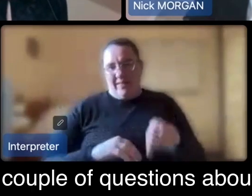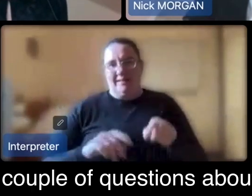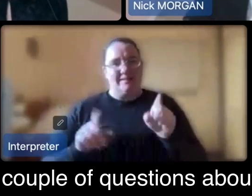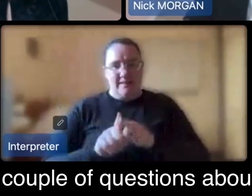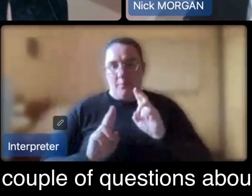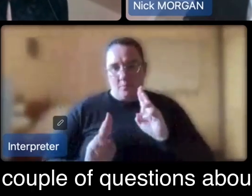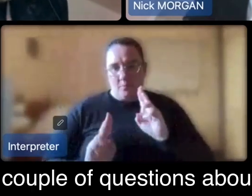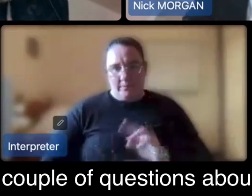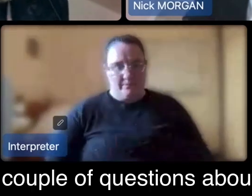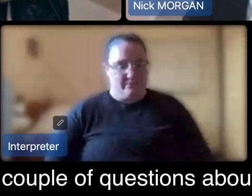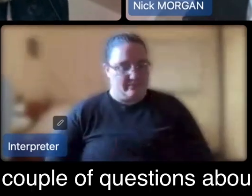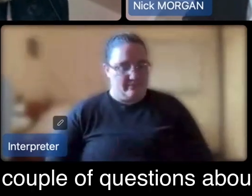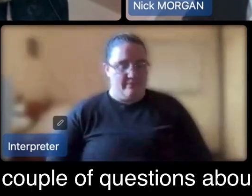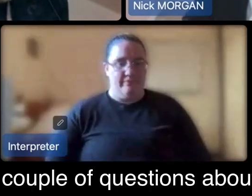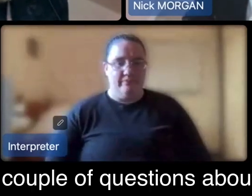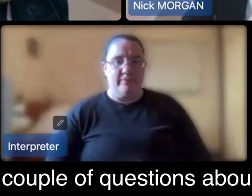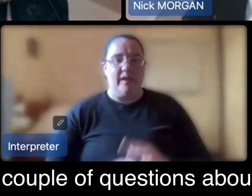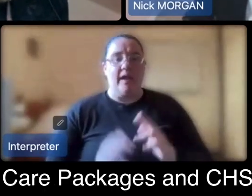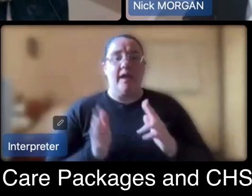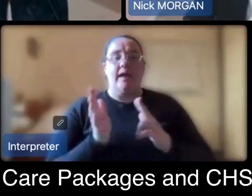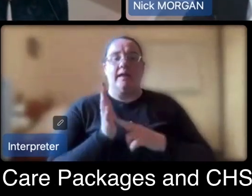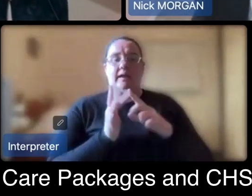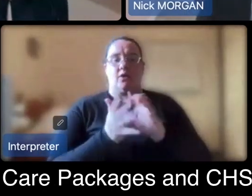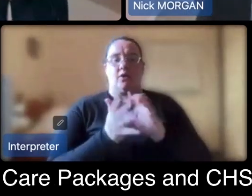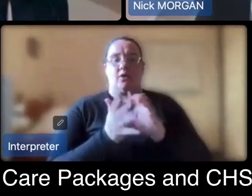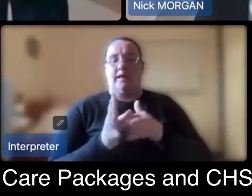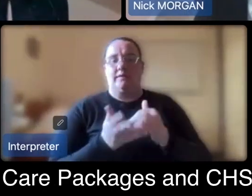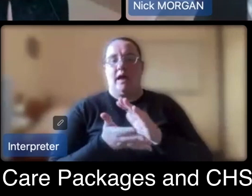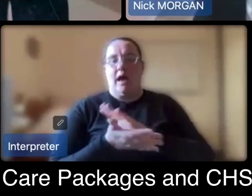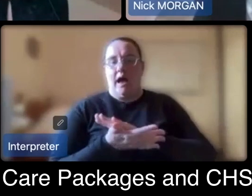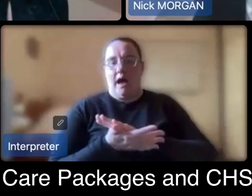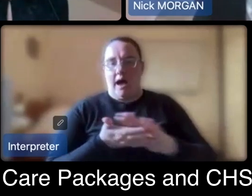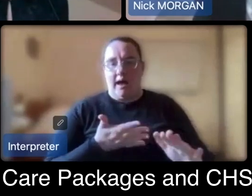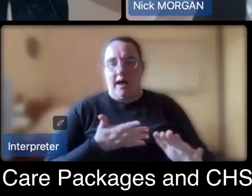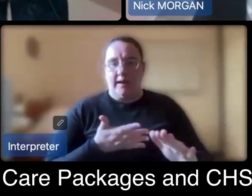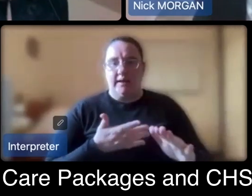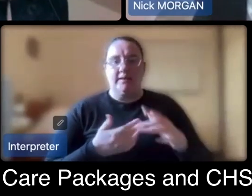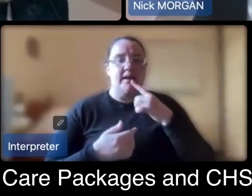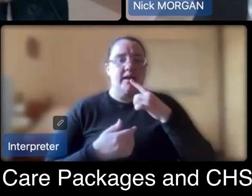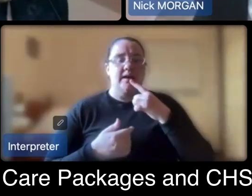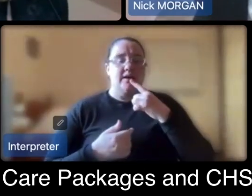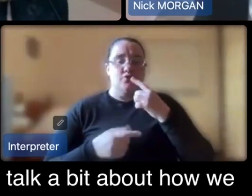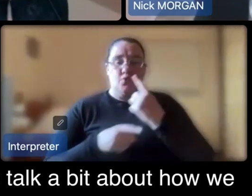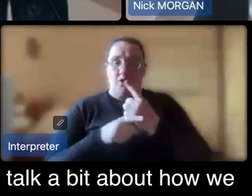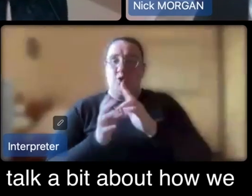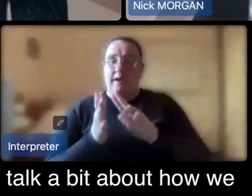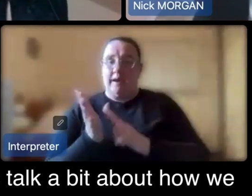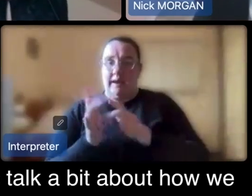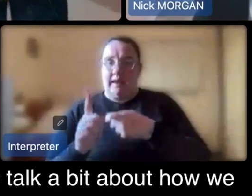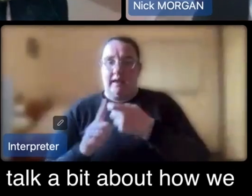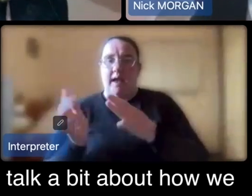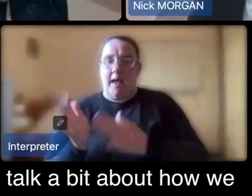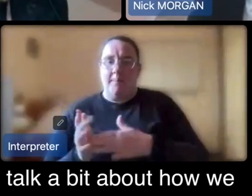All right. So Nick, there are a couple of questions about grandfathering for both home care packages and CHSP. Have you had a chance